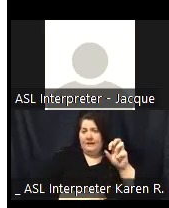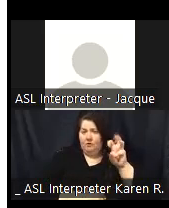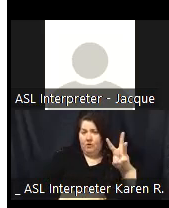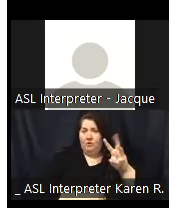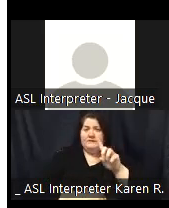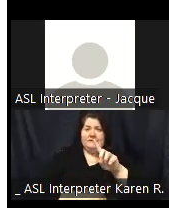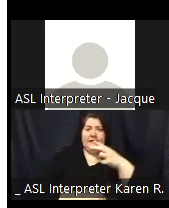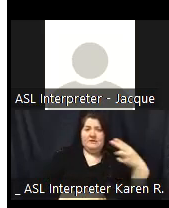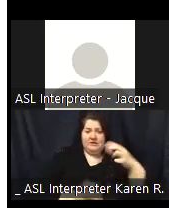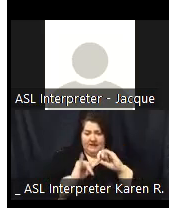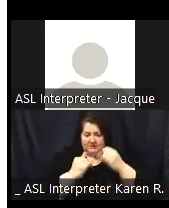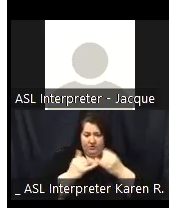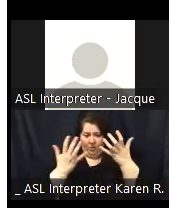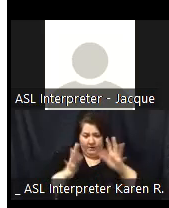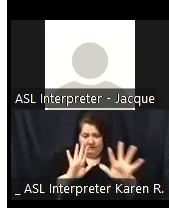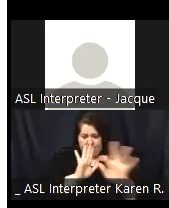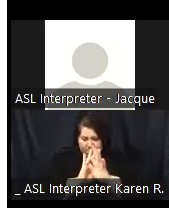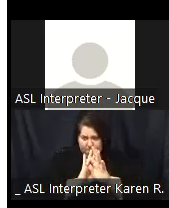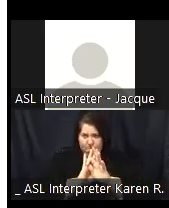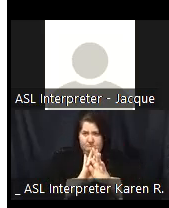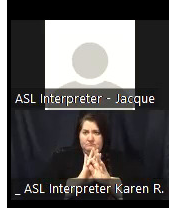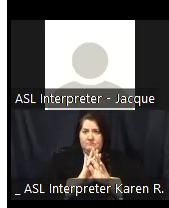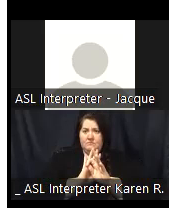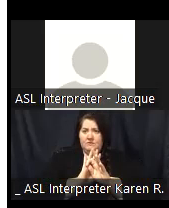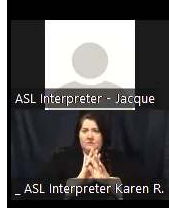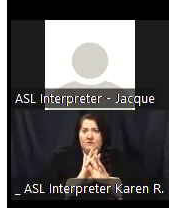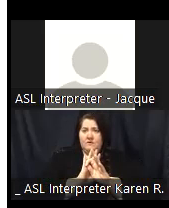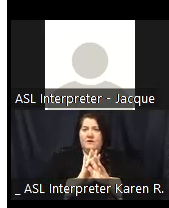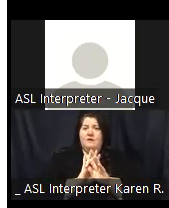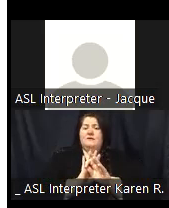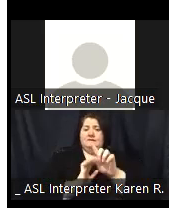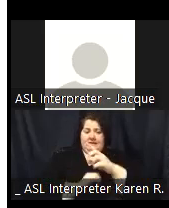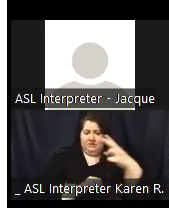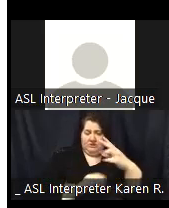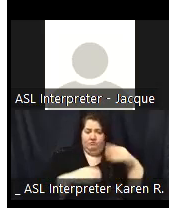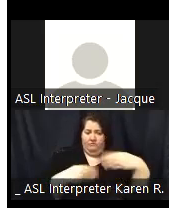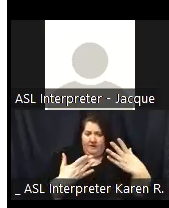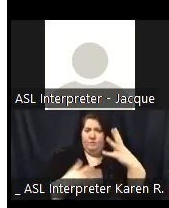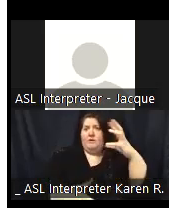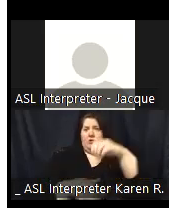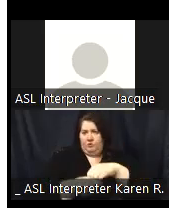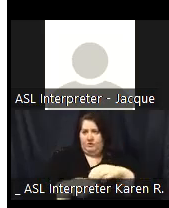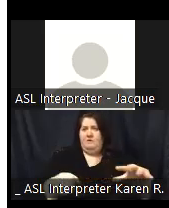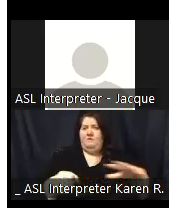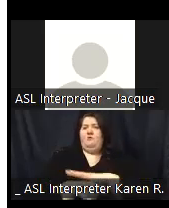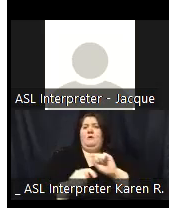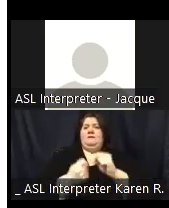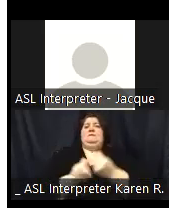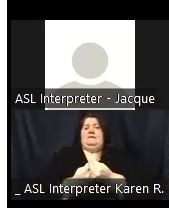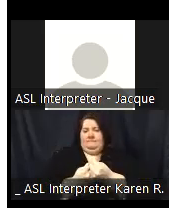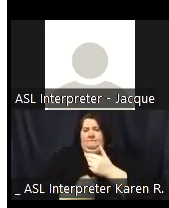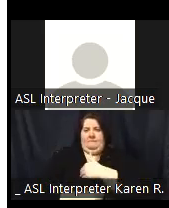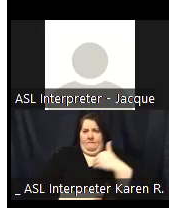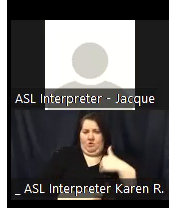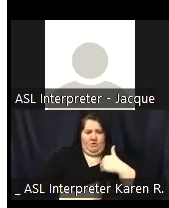agency has been selected, and the DHH provider will be included as a full team member and